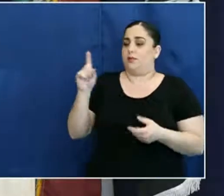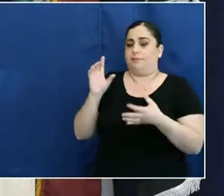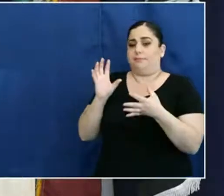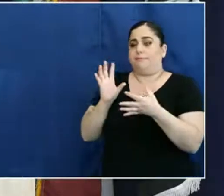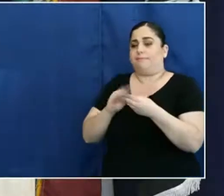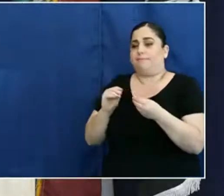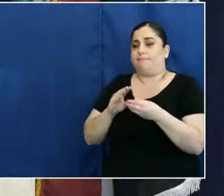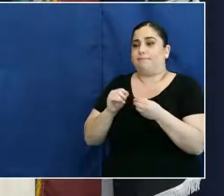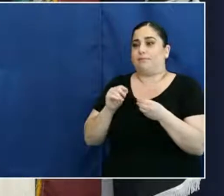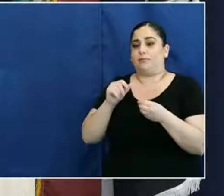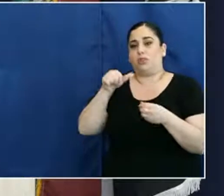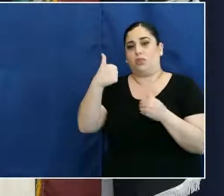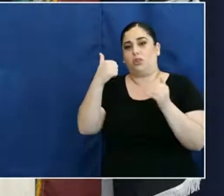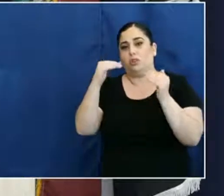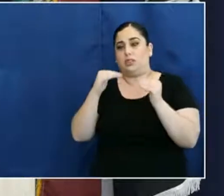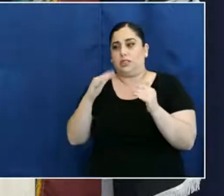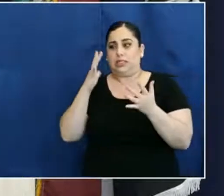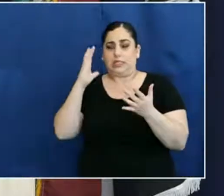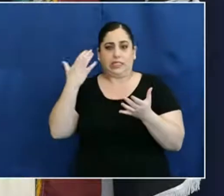Uh-oh. Did we lose her?